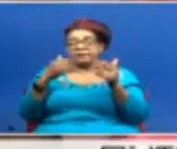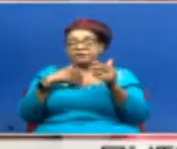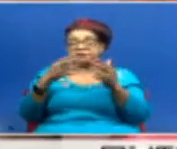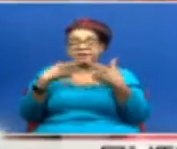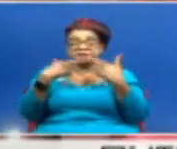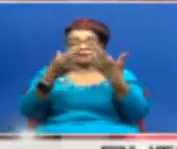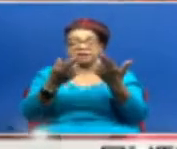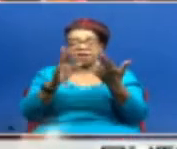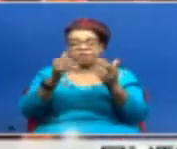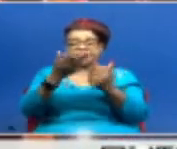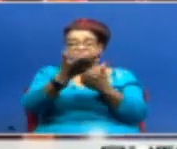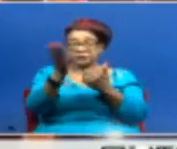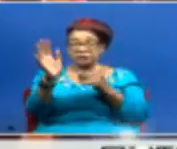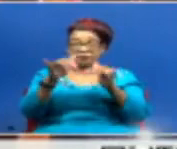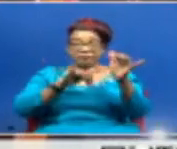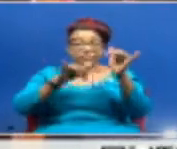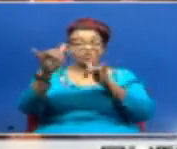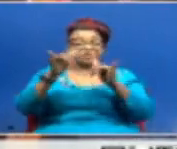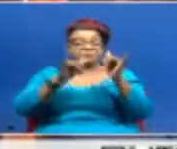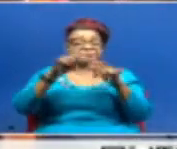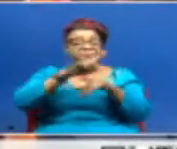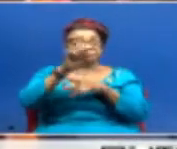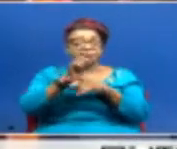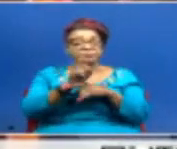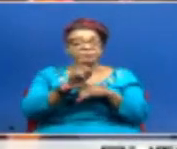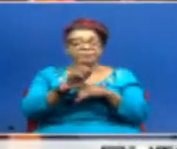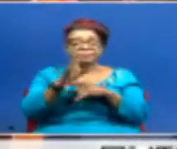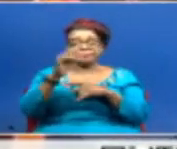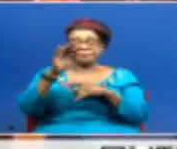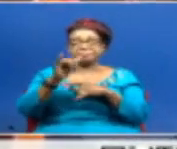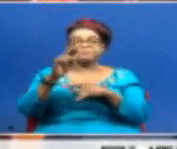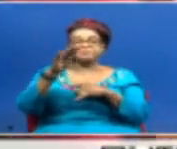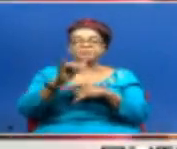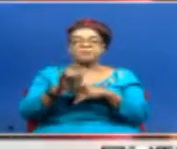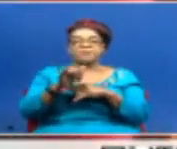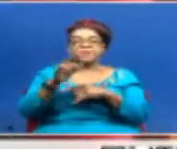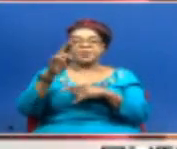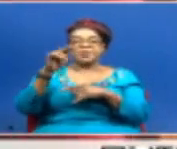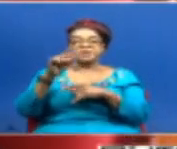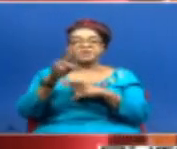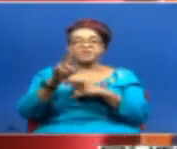from these foreign trips? Other than that, we have Sydney Chazima, NTV.